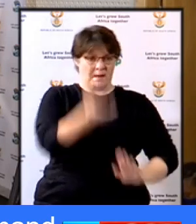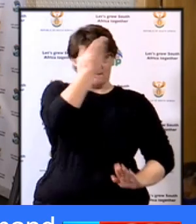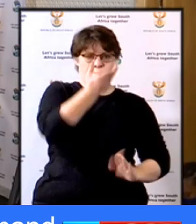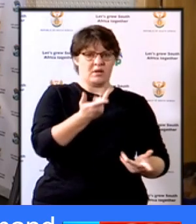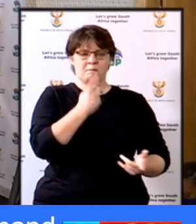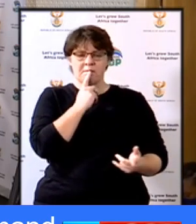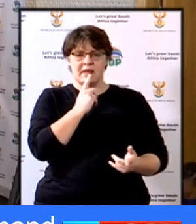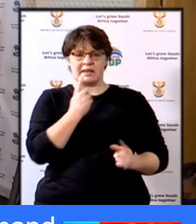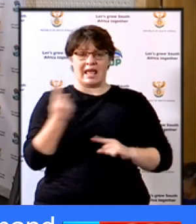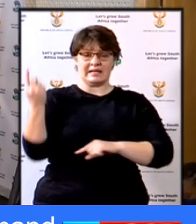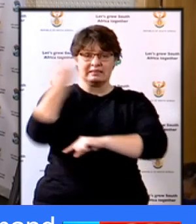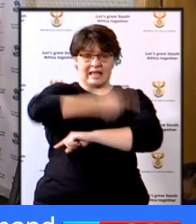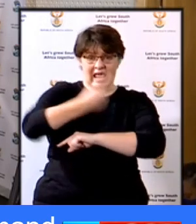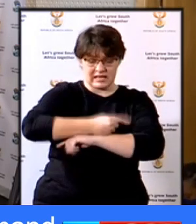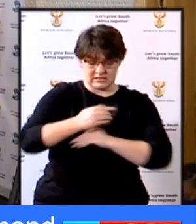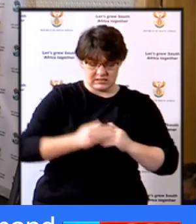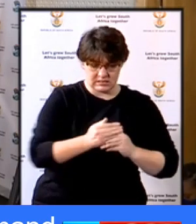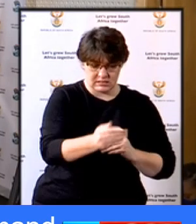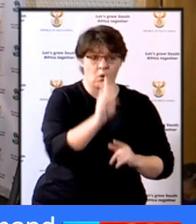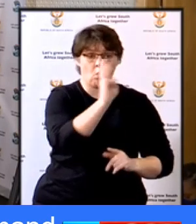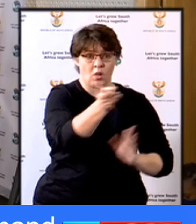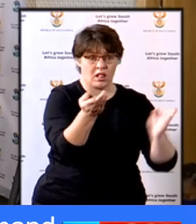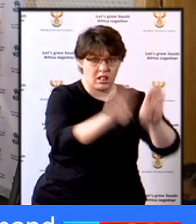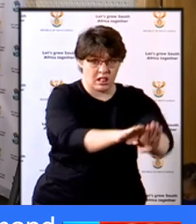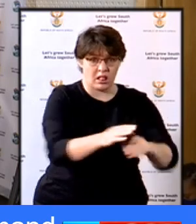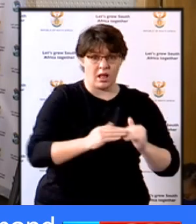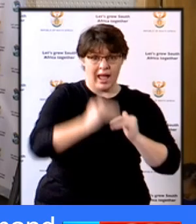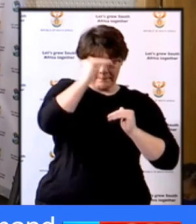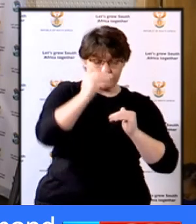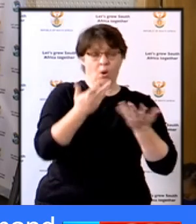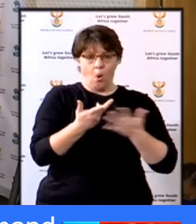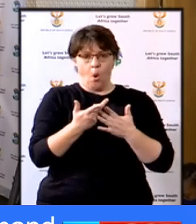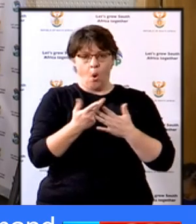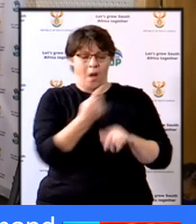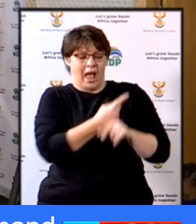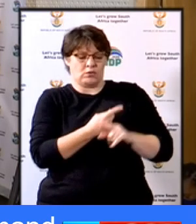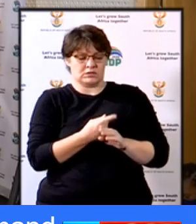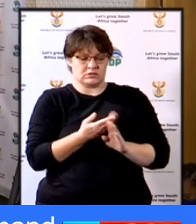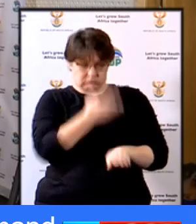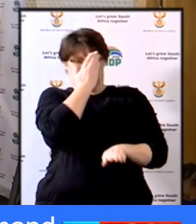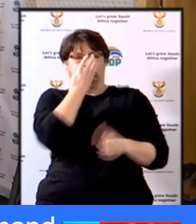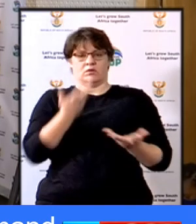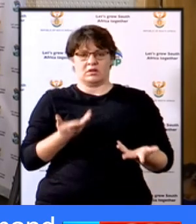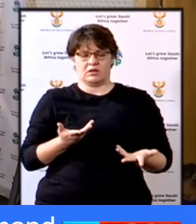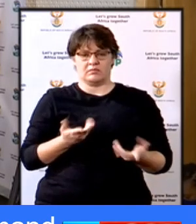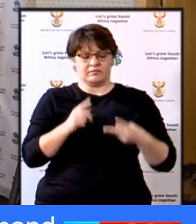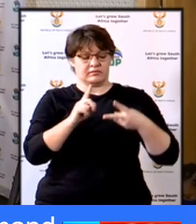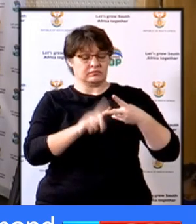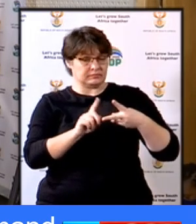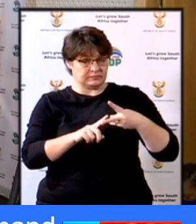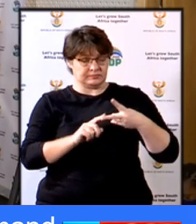of days or hours? And she's also asking, how much thought was given to the knock-on effects of